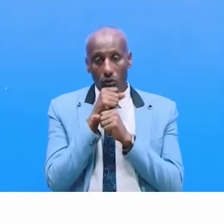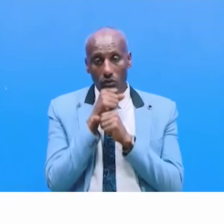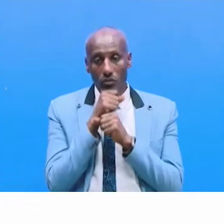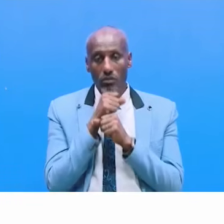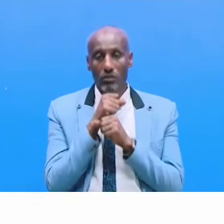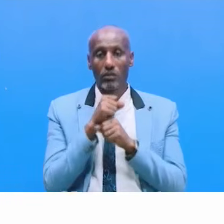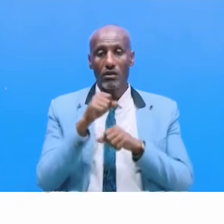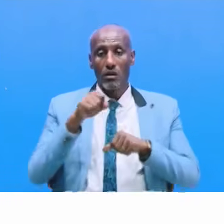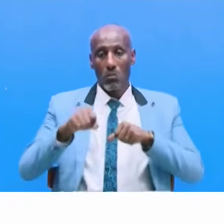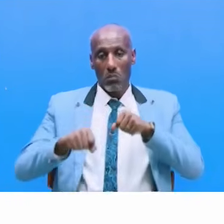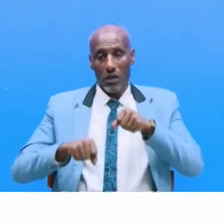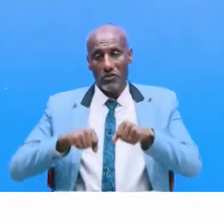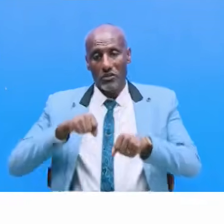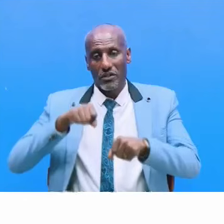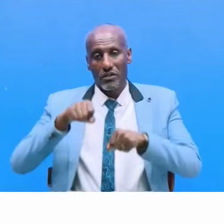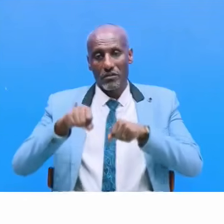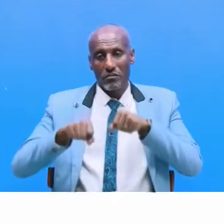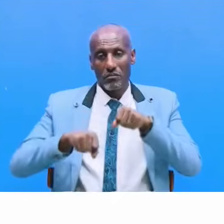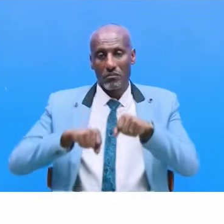bicycle.